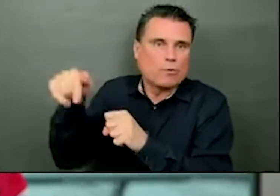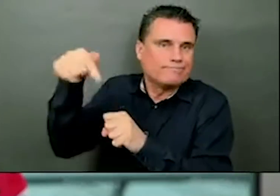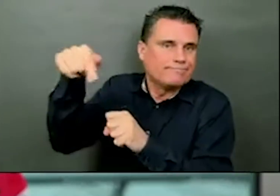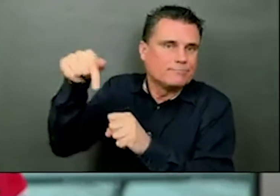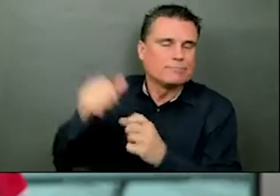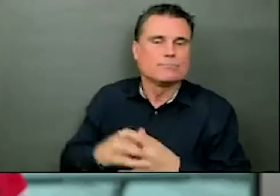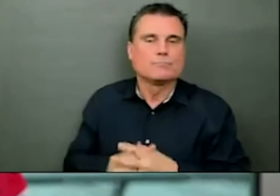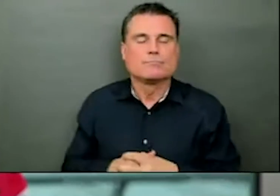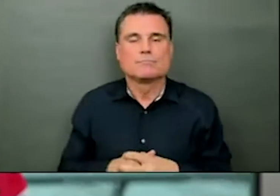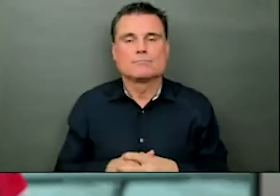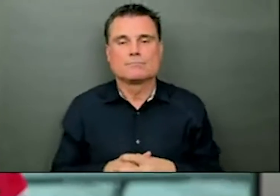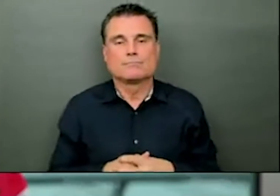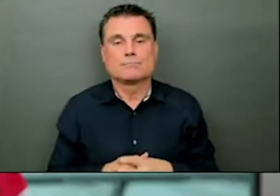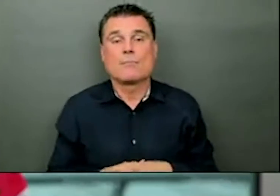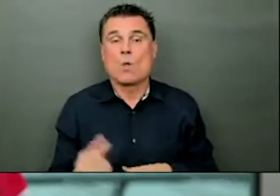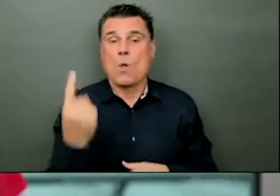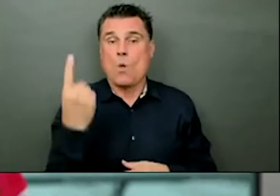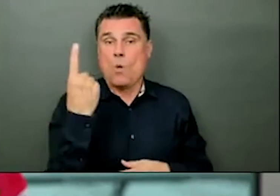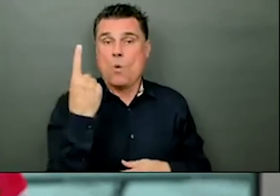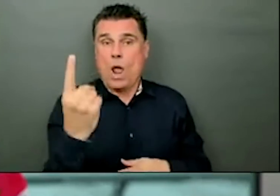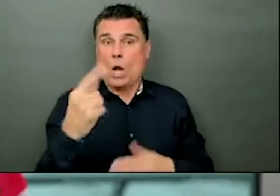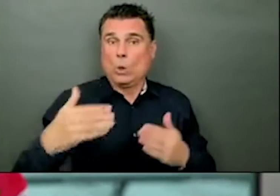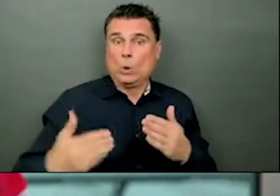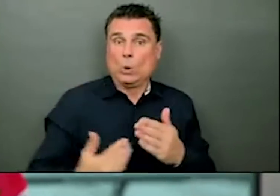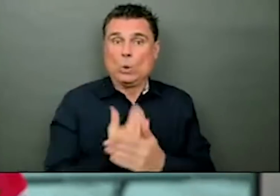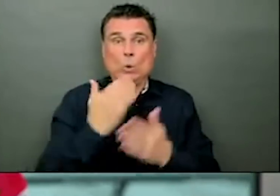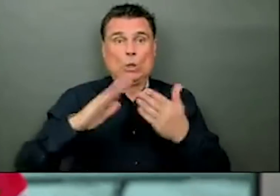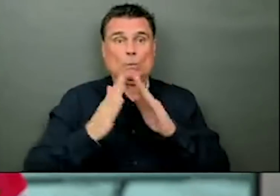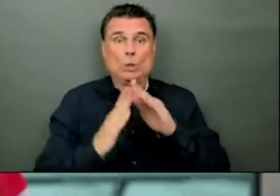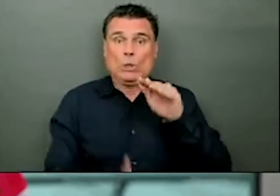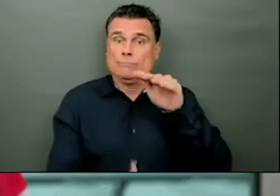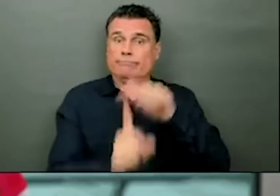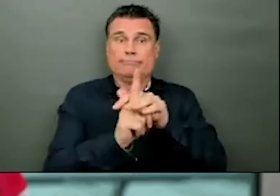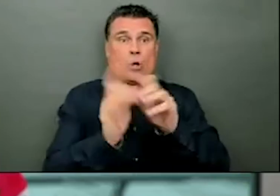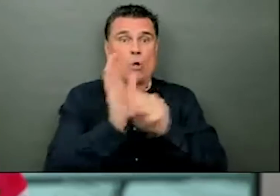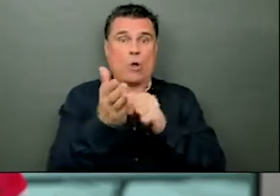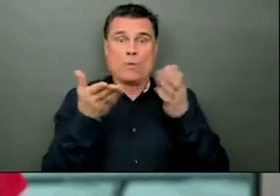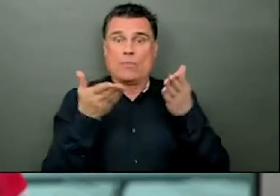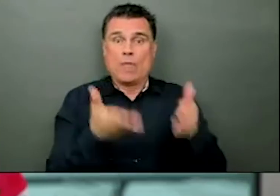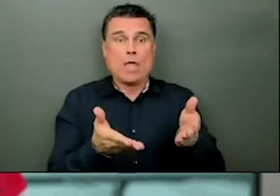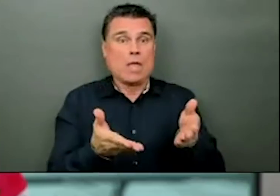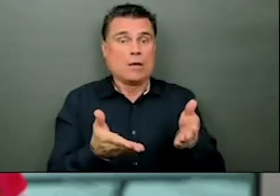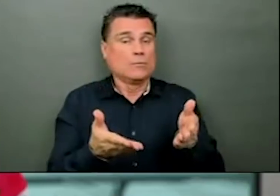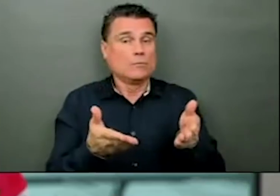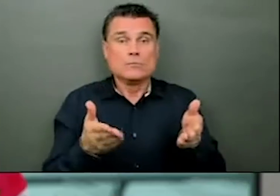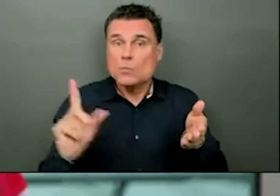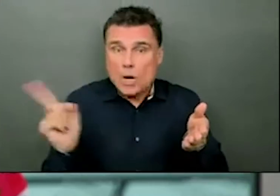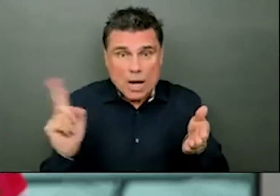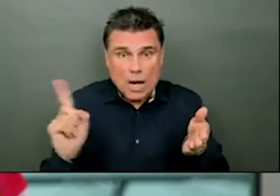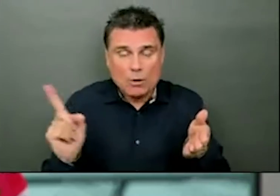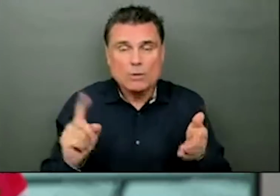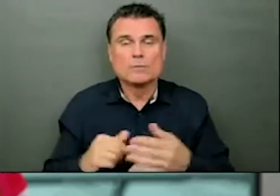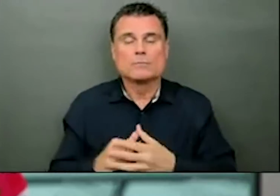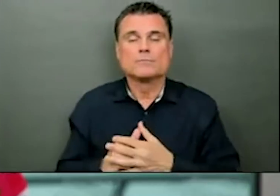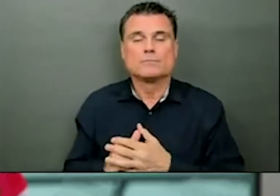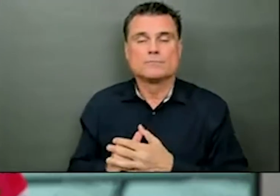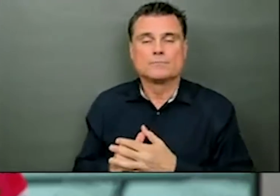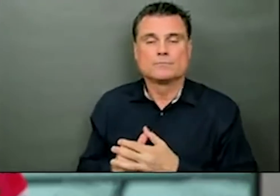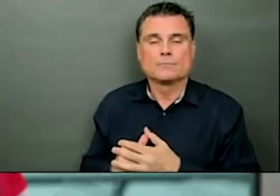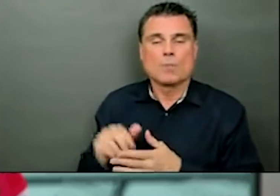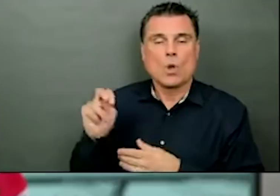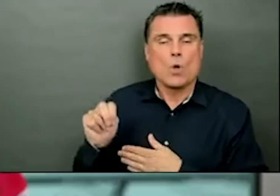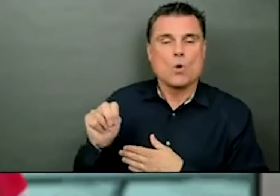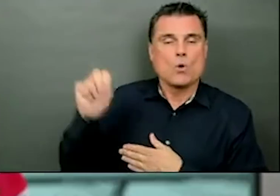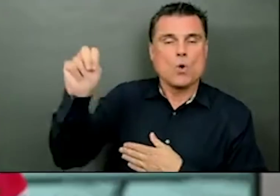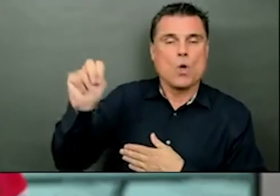a new community outbreak in the Bruce Jack Mine in Northern Health. Since the start of our immunization program,